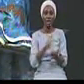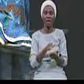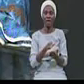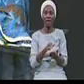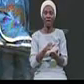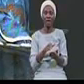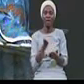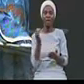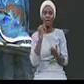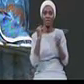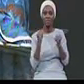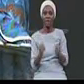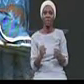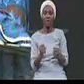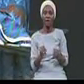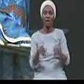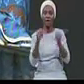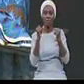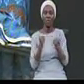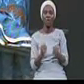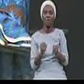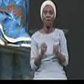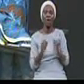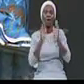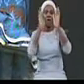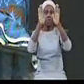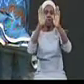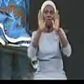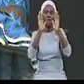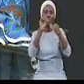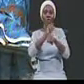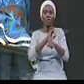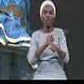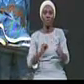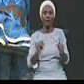Of the Lamb.